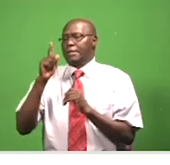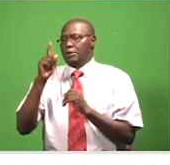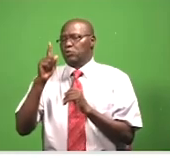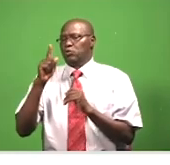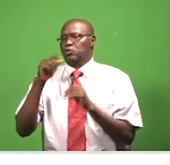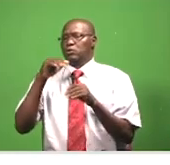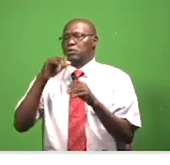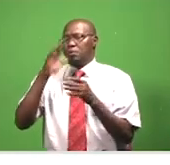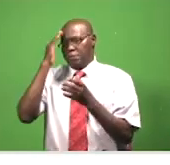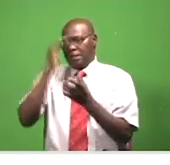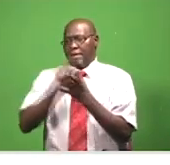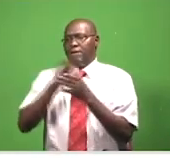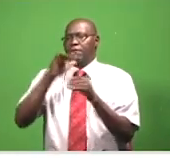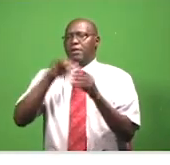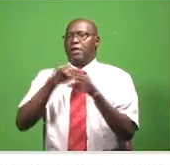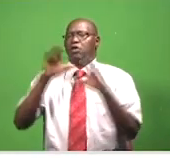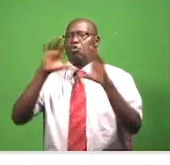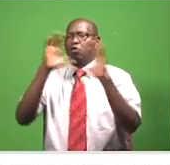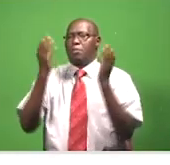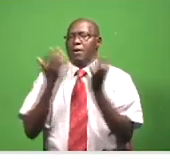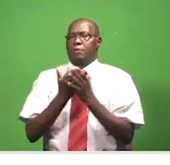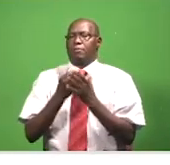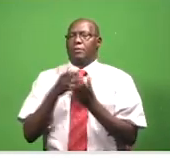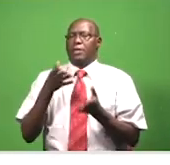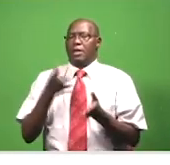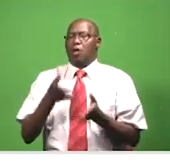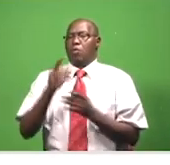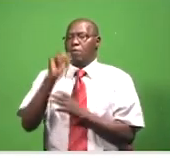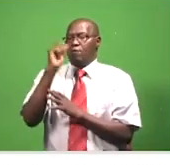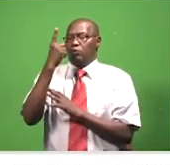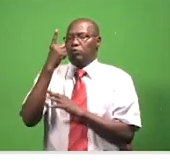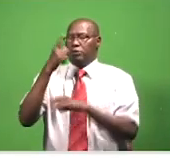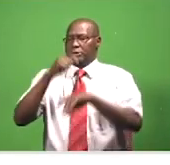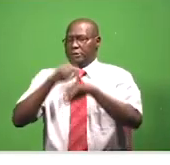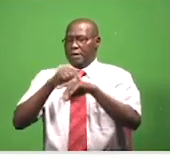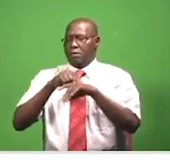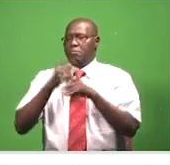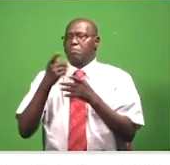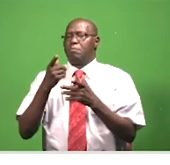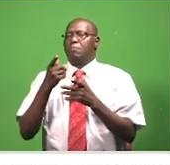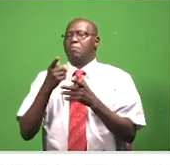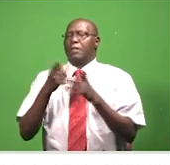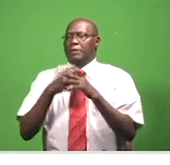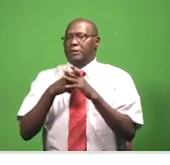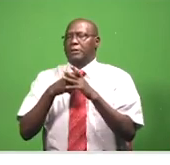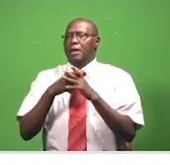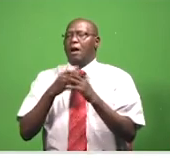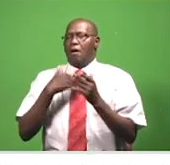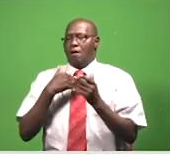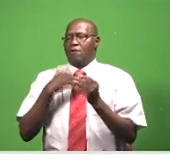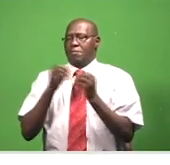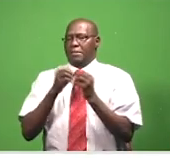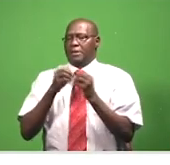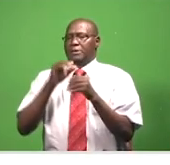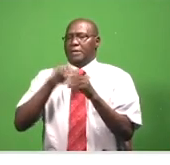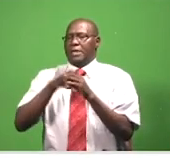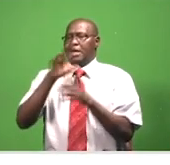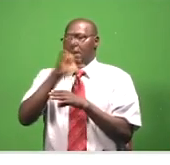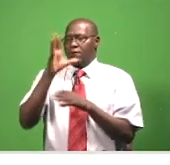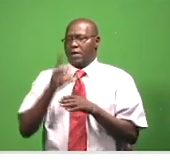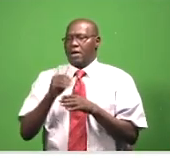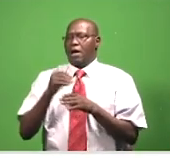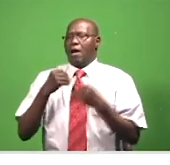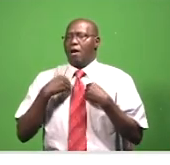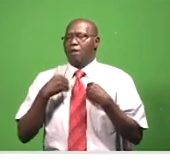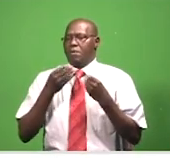globally. It is the first time that it is being held in the African continent, and we are privileged to have